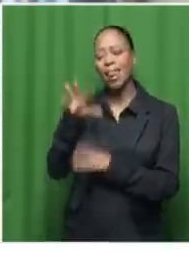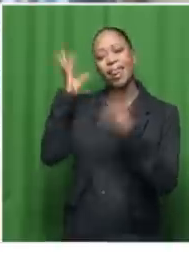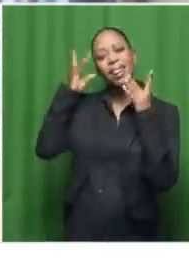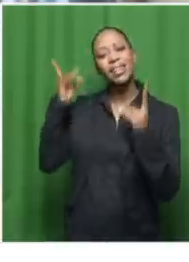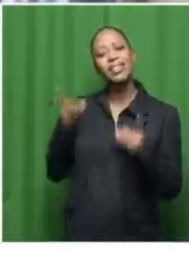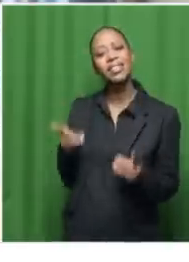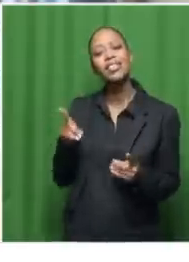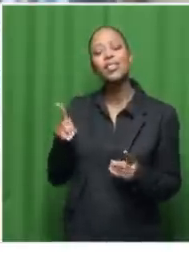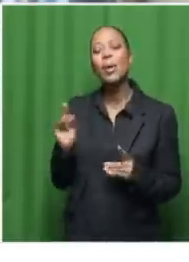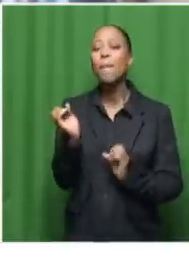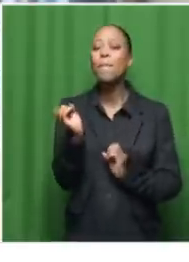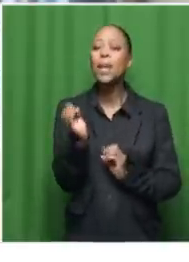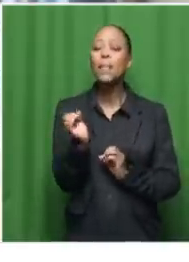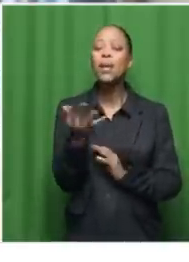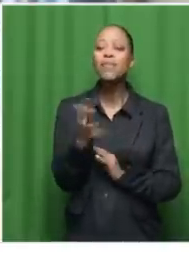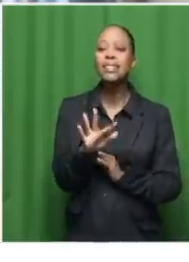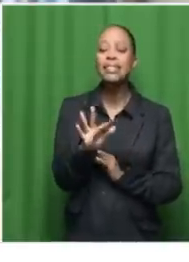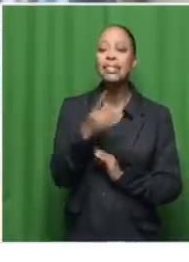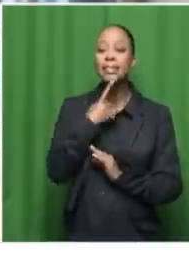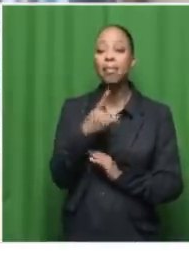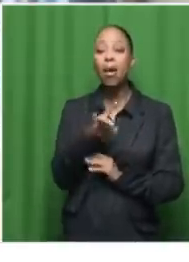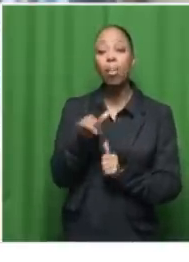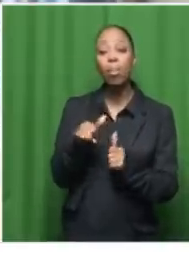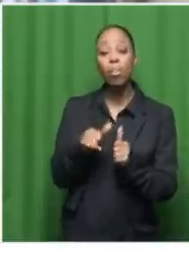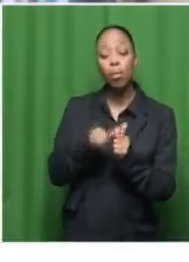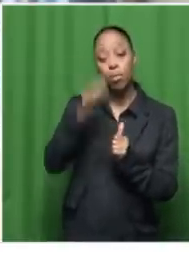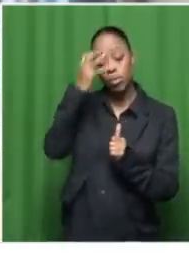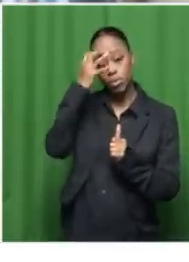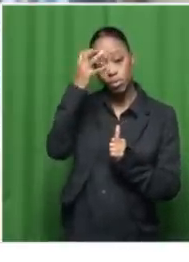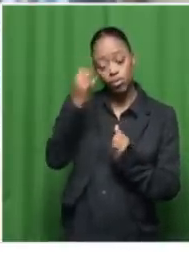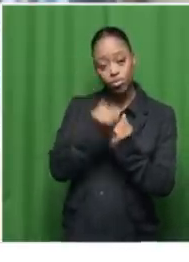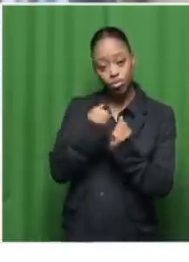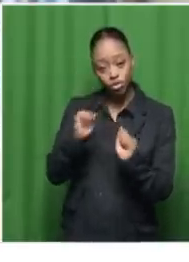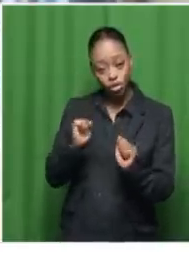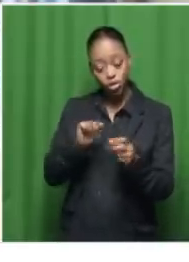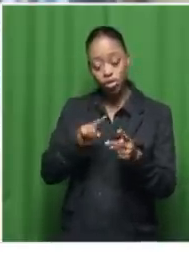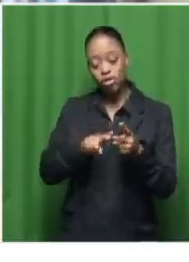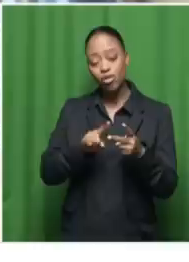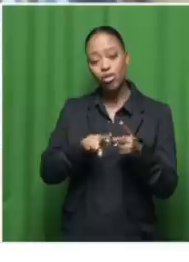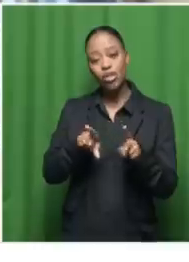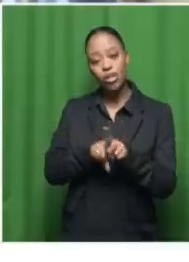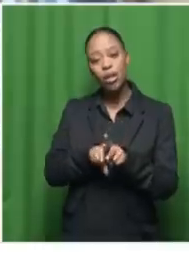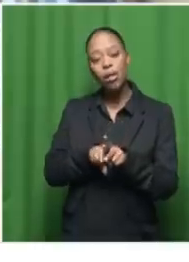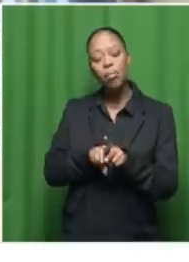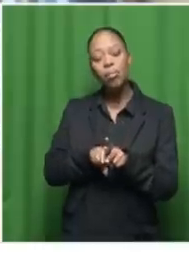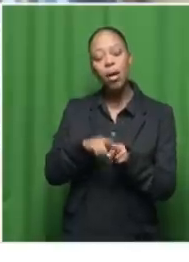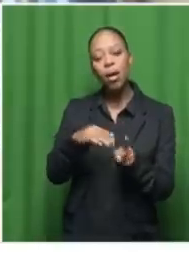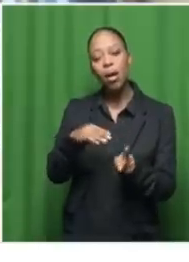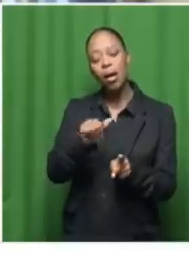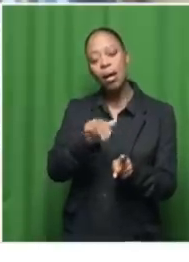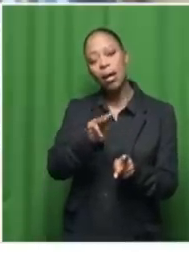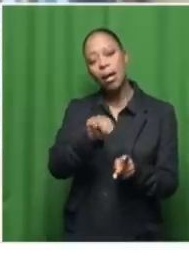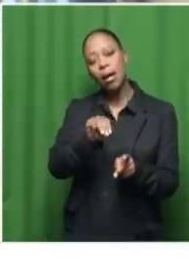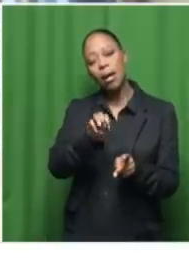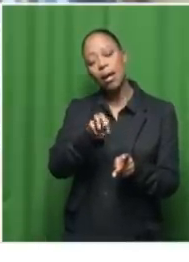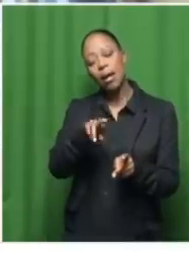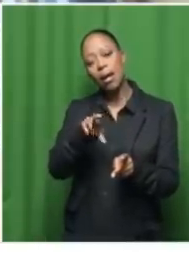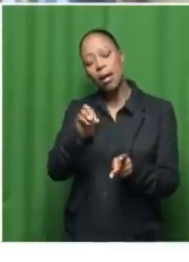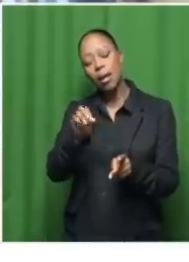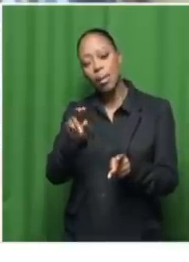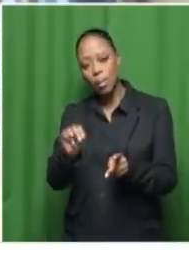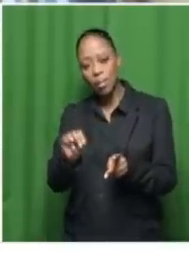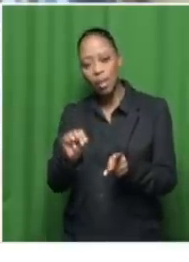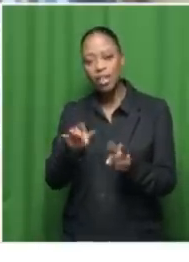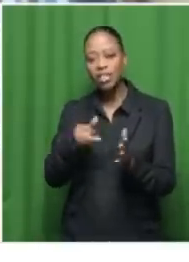that you have just mentioned, that of Deputy Chief Justice Moseneke and Justice Cameroon, as a